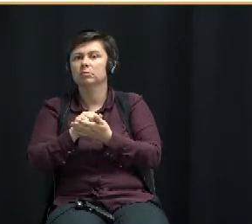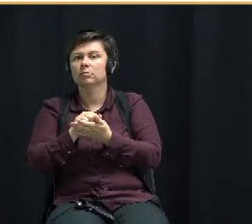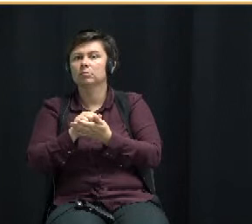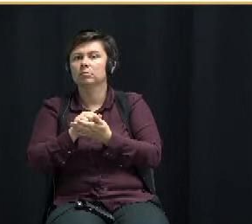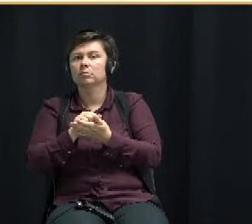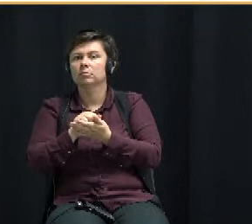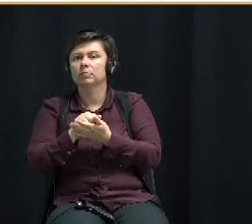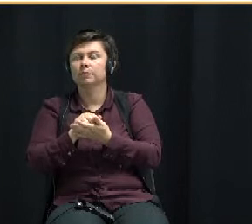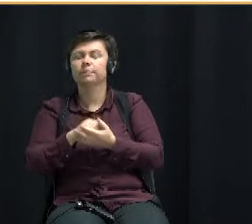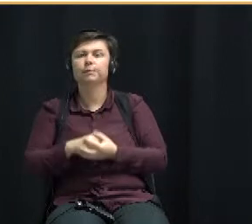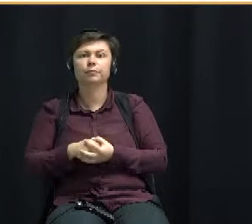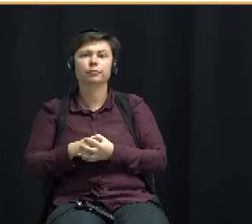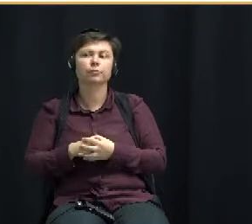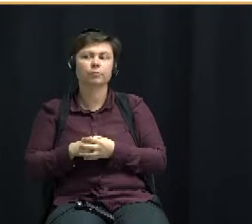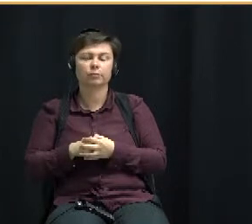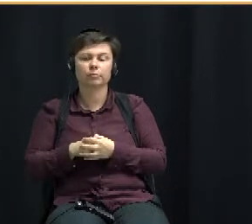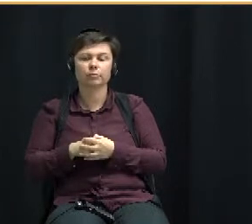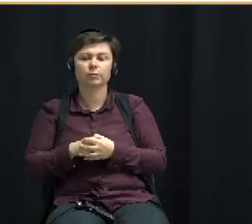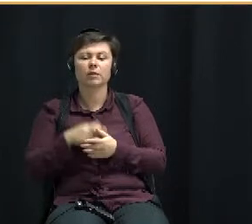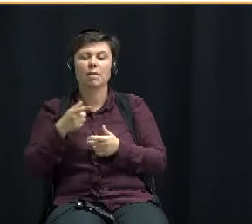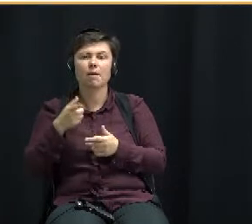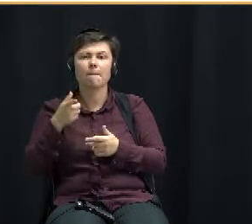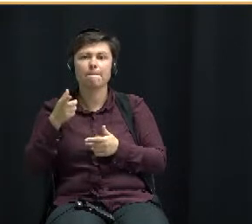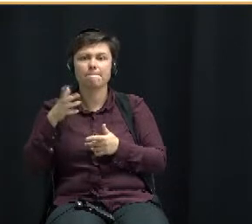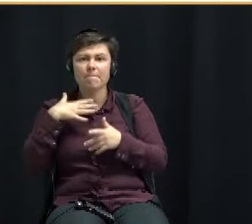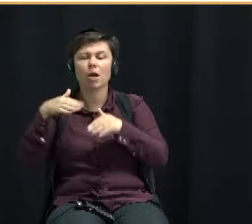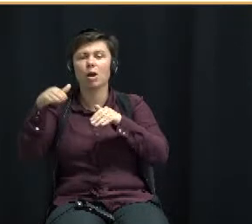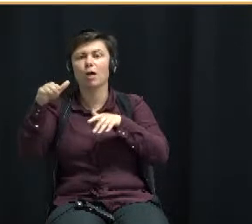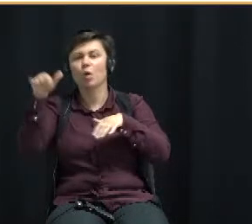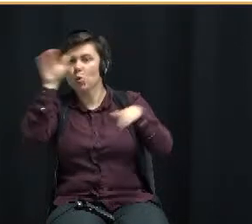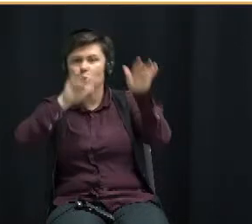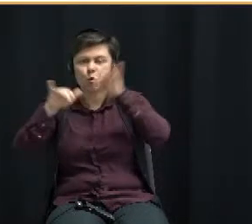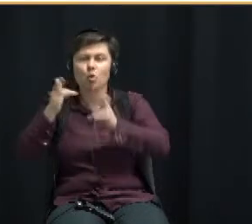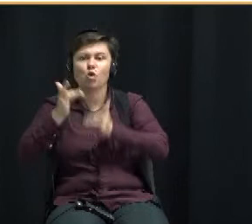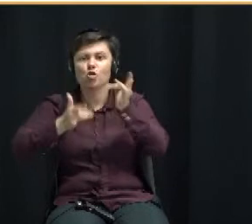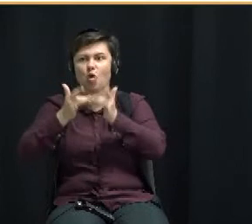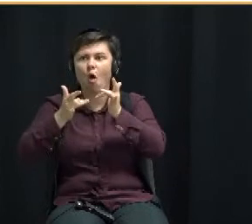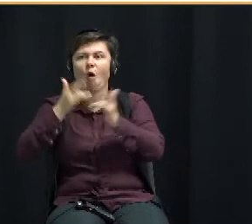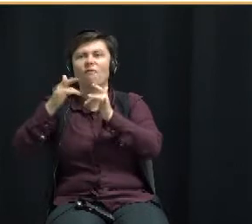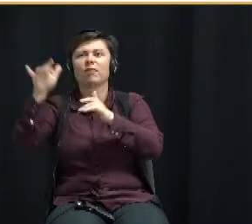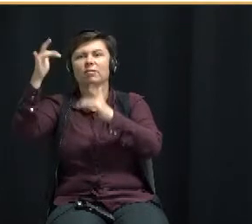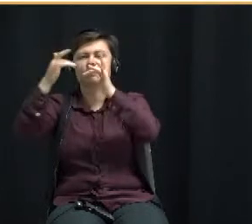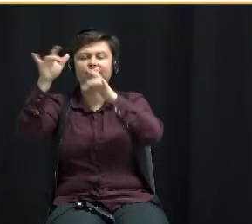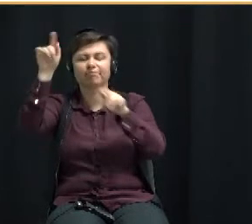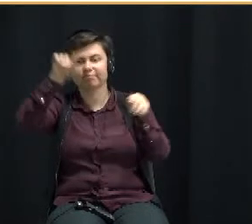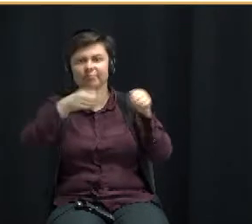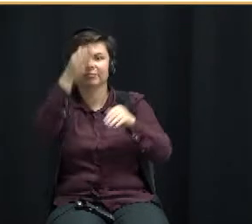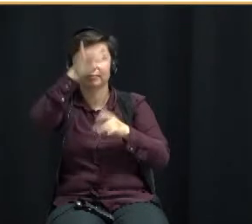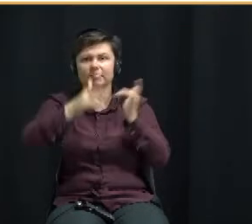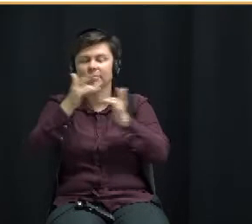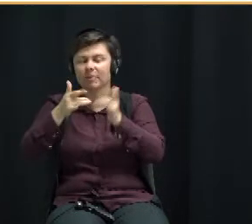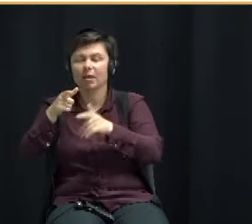also sustainable is that this has built a community because they took part from the beginning, and they can all